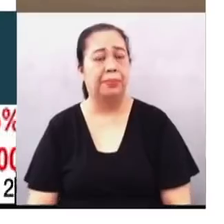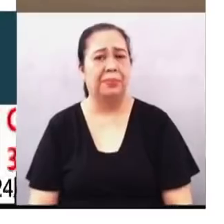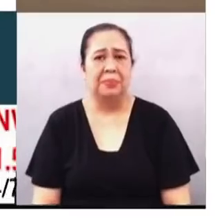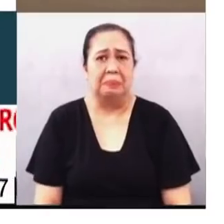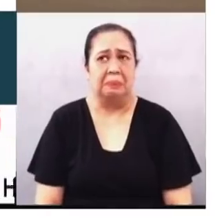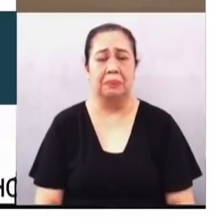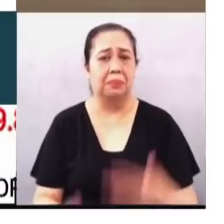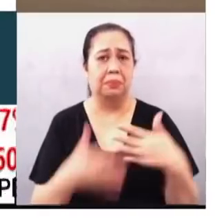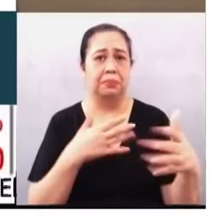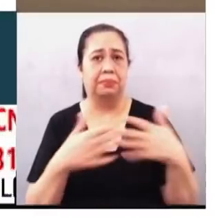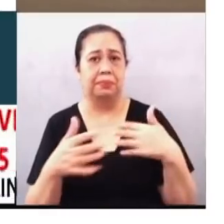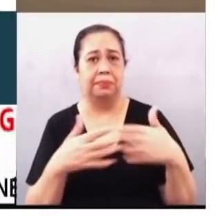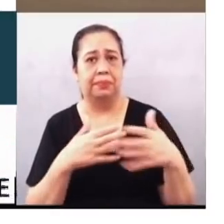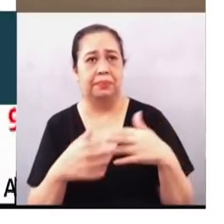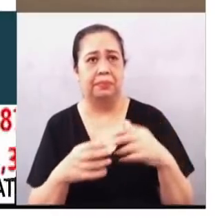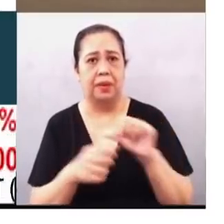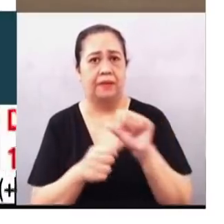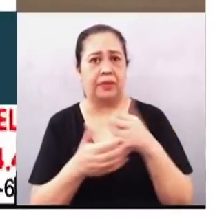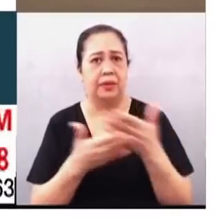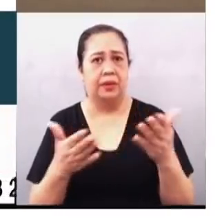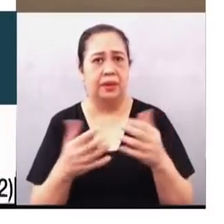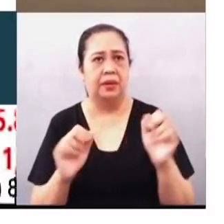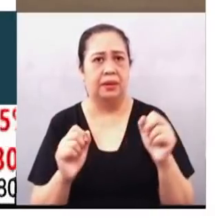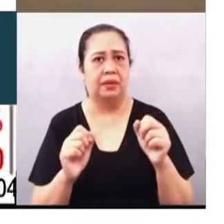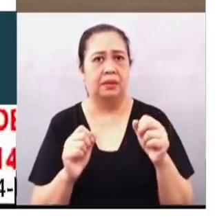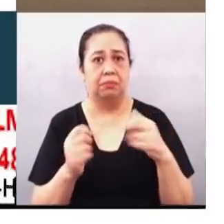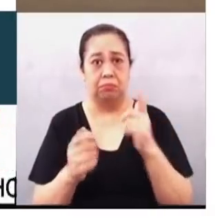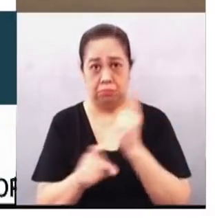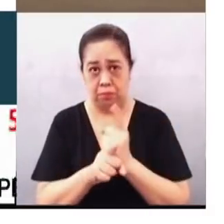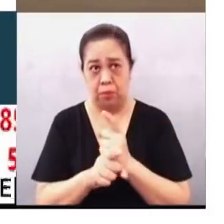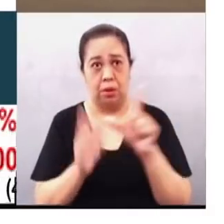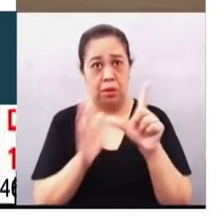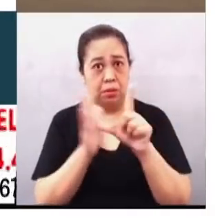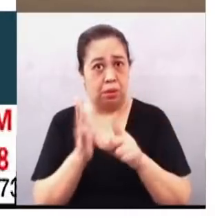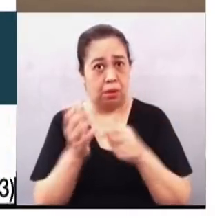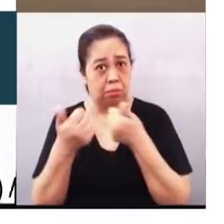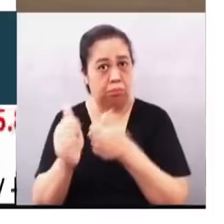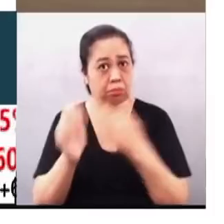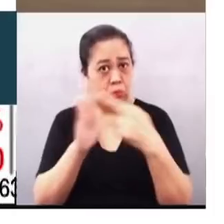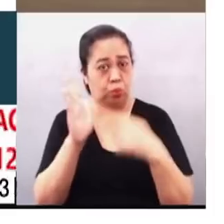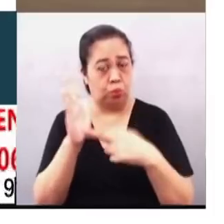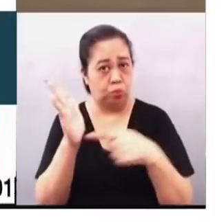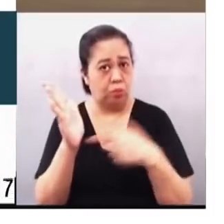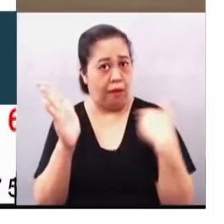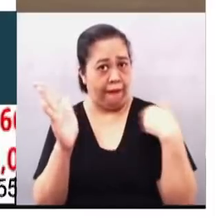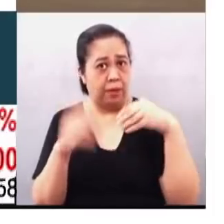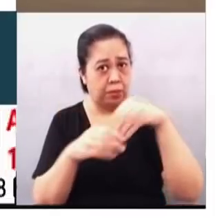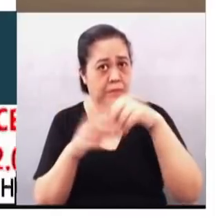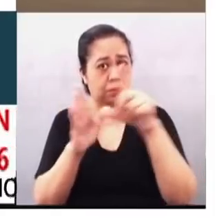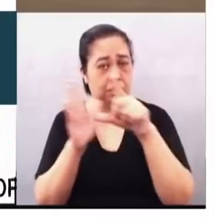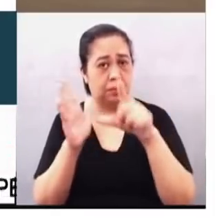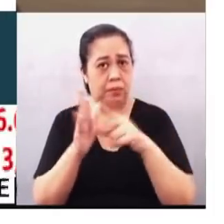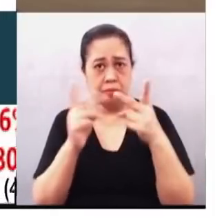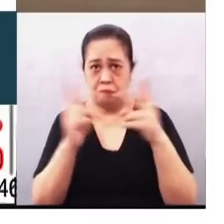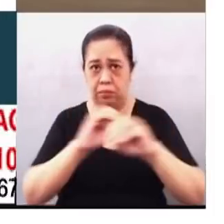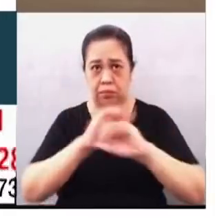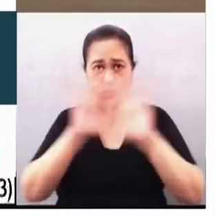anyway, everything naman is perfectly legal. Kung mangyari man yan, nandyan naman yan sa batas. Very clear man yan.